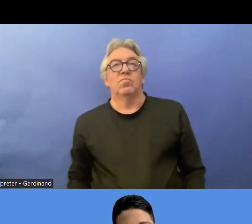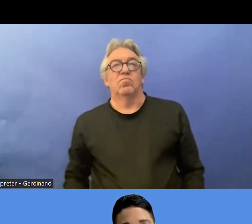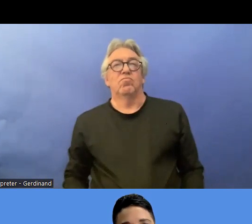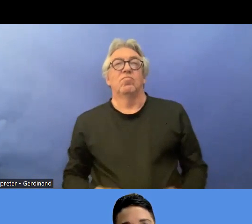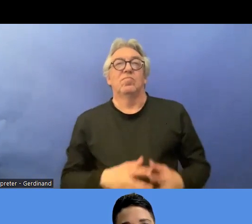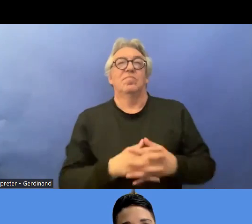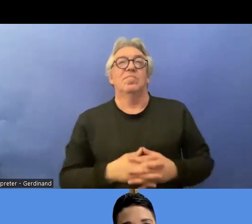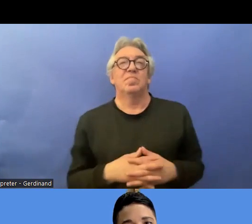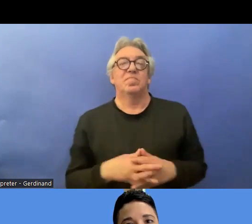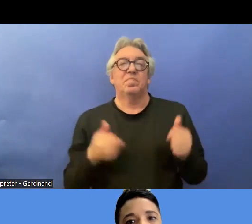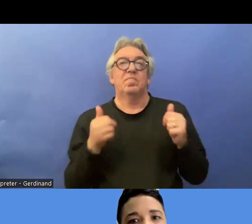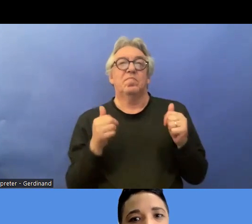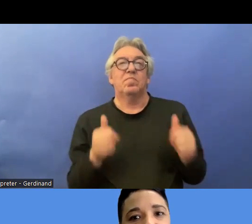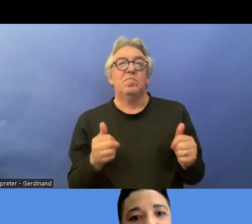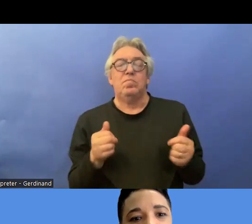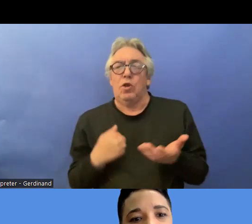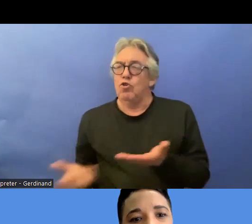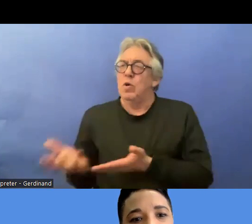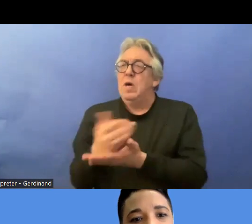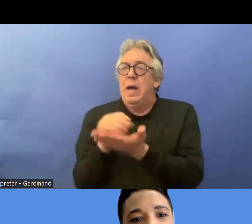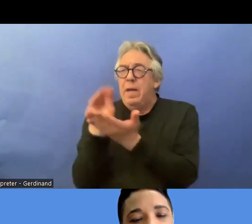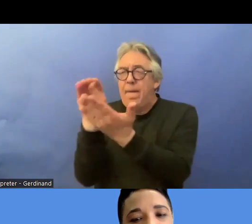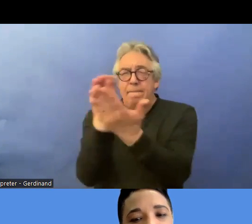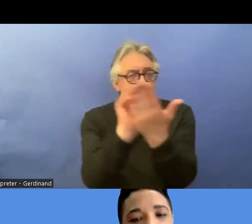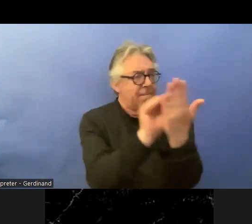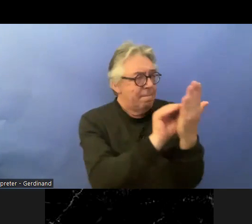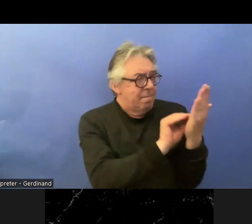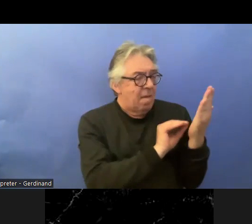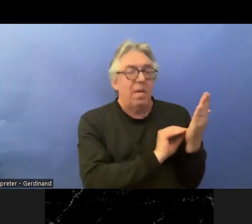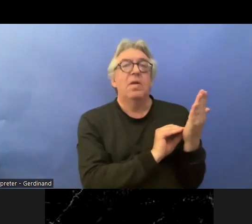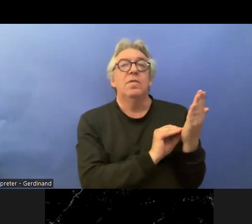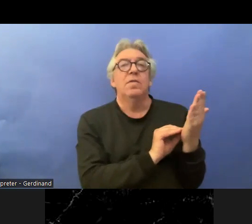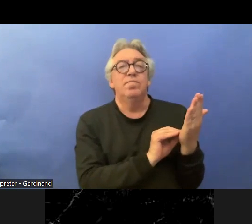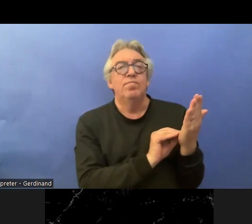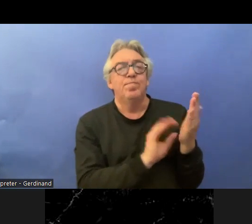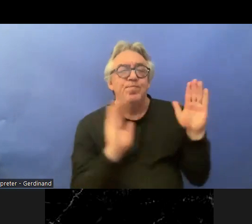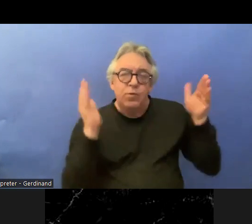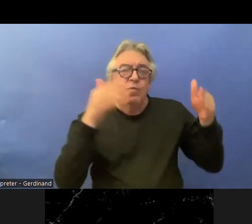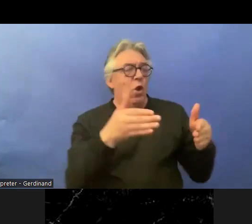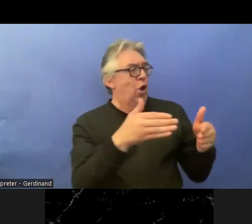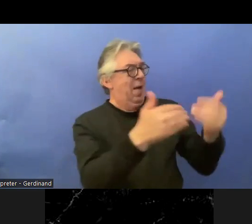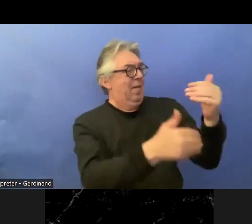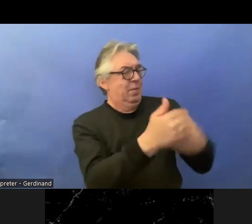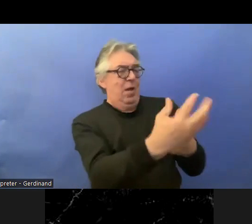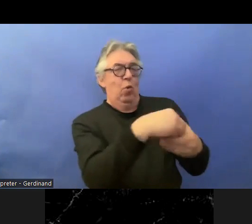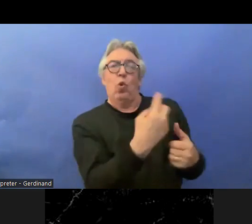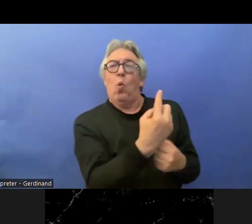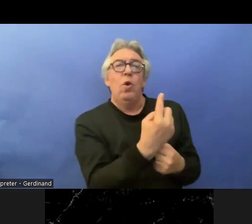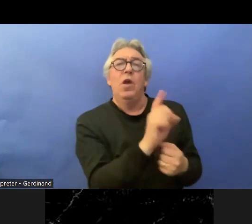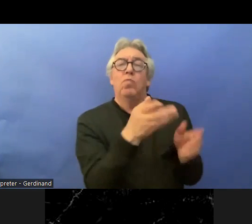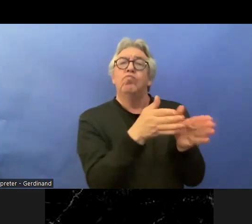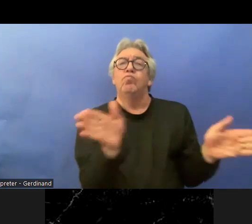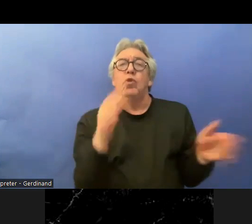The mapping also cover other types of cross-cutting issues, not only disability inclusion, so including